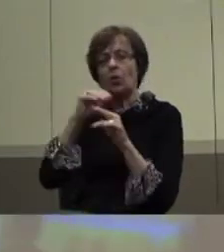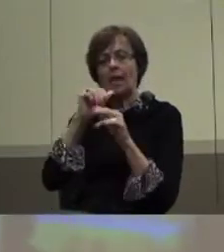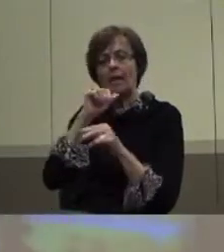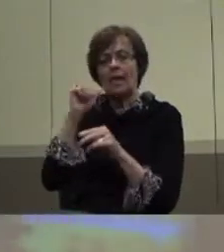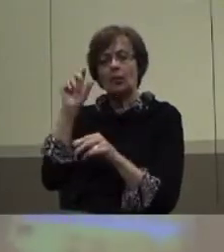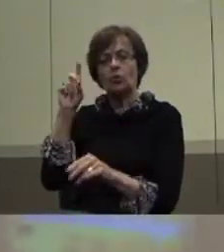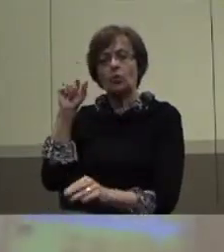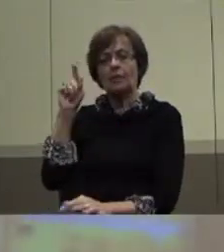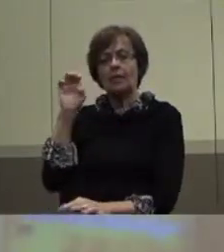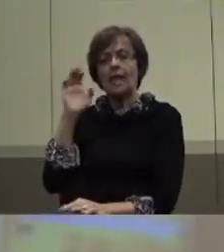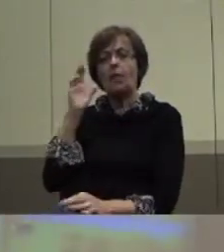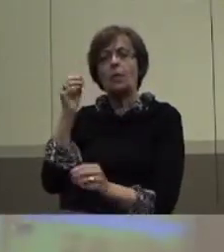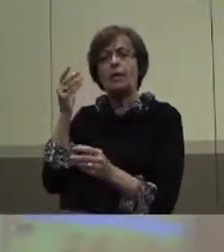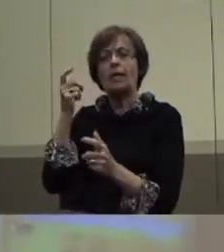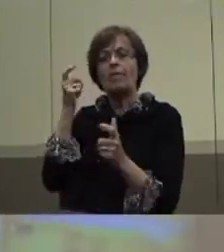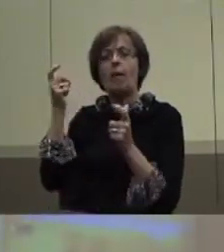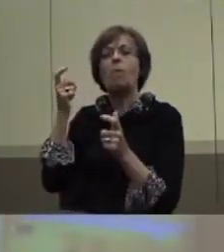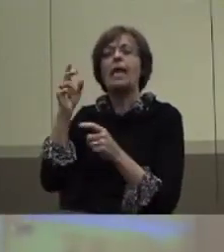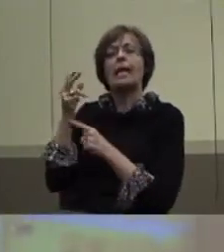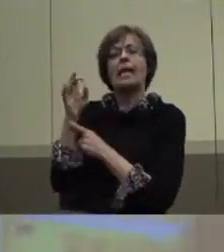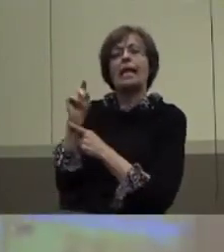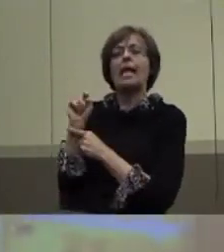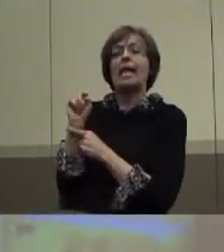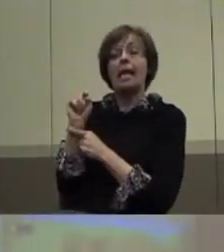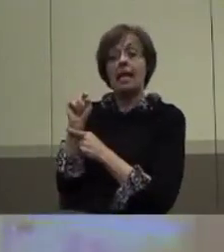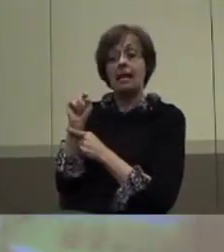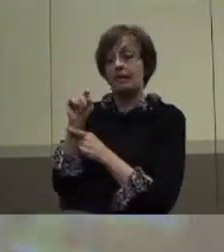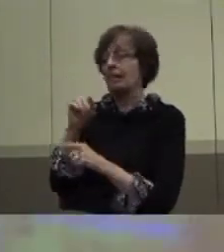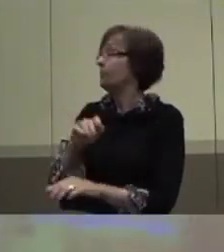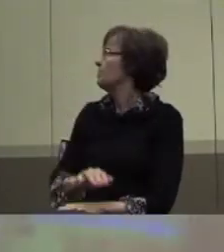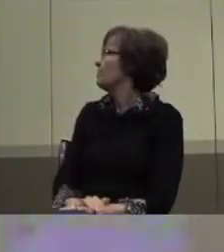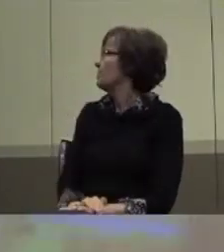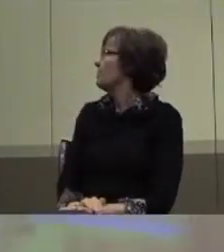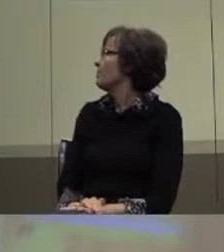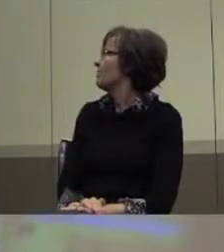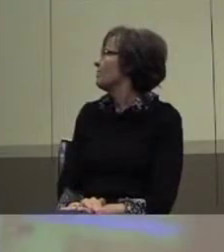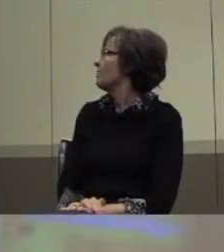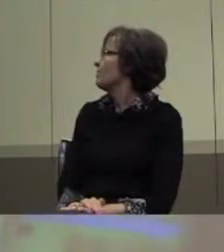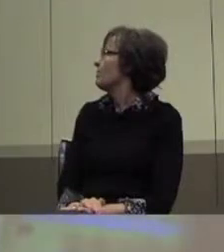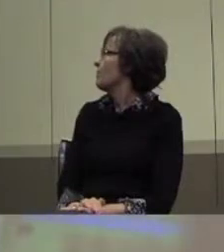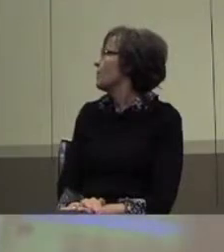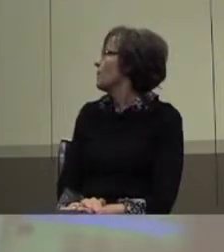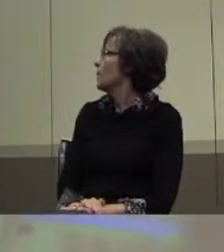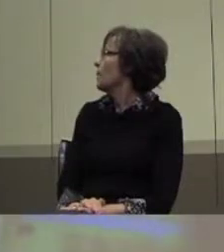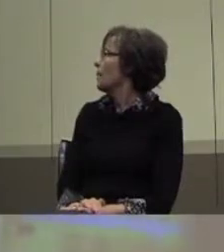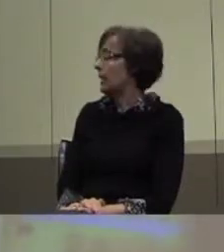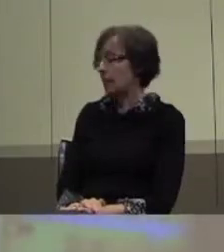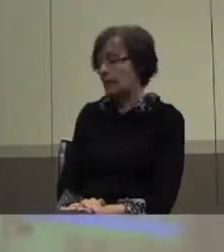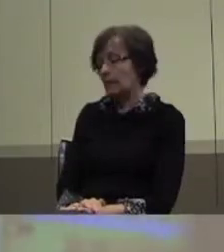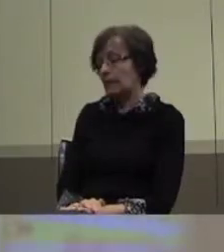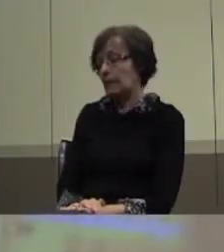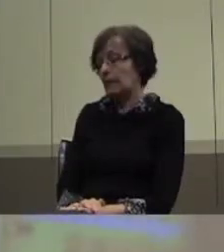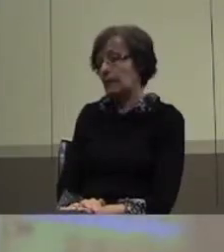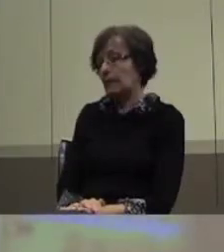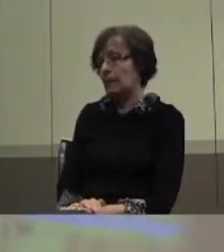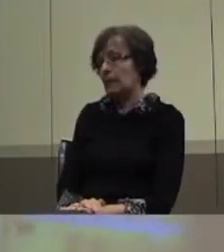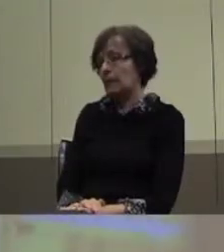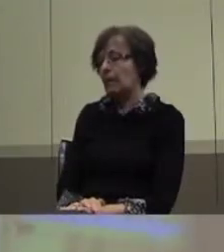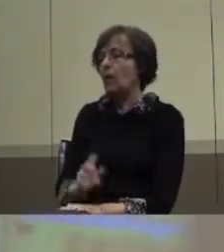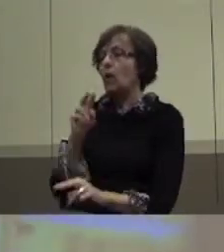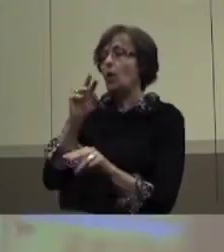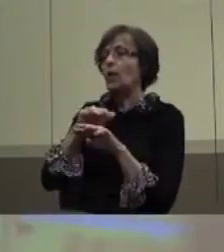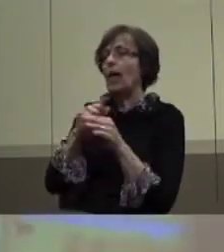The 6th. Okay. You want to come up and do our chair off so we can see the 6th? This is the 6th